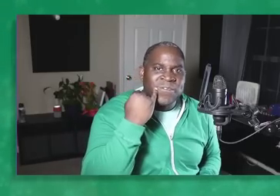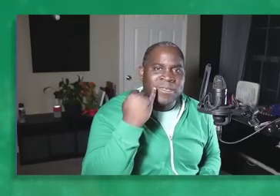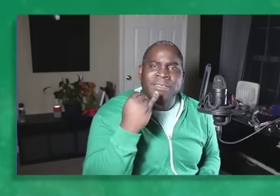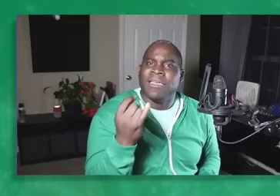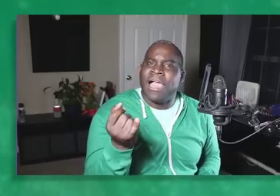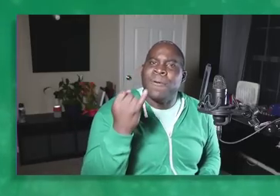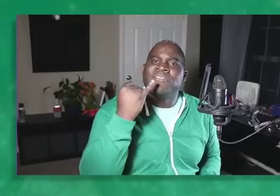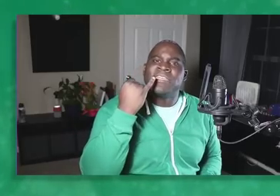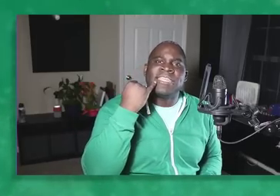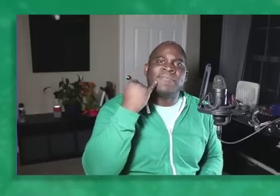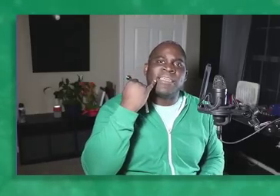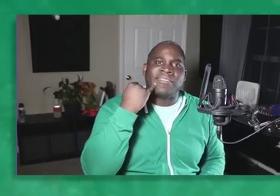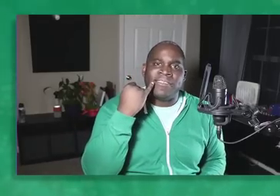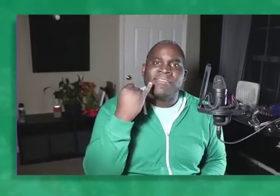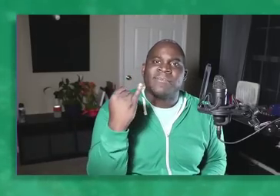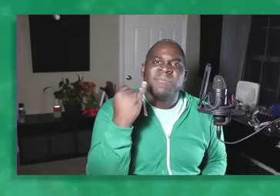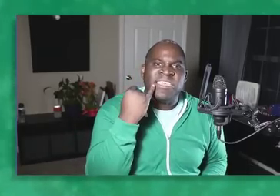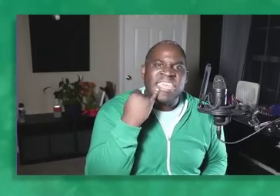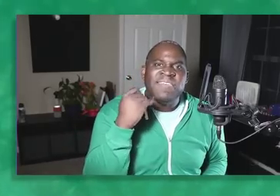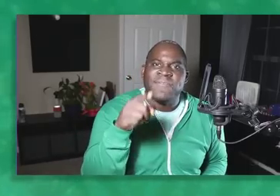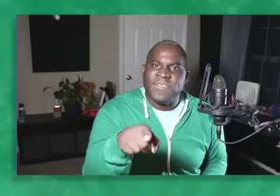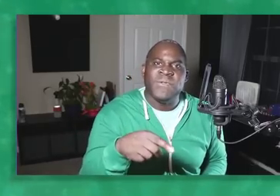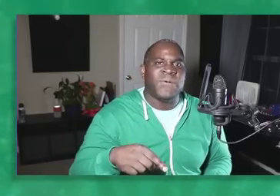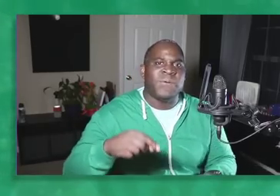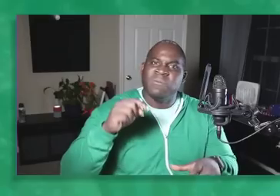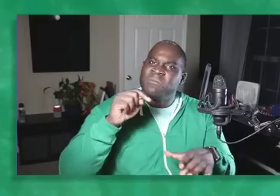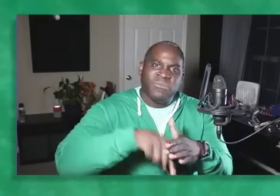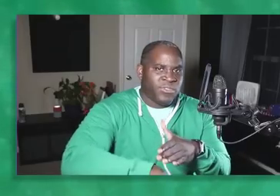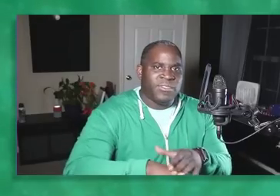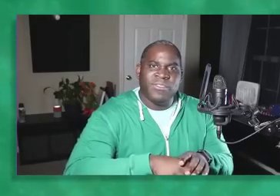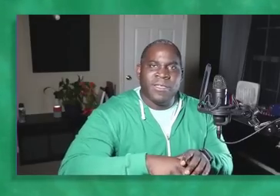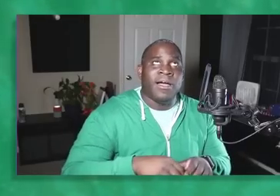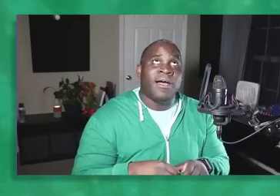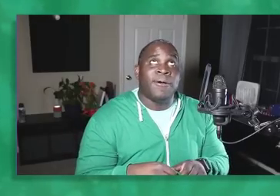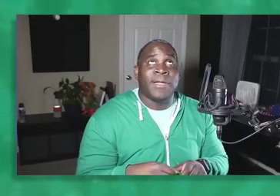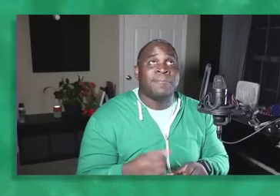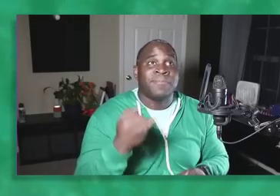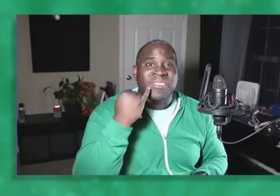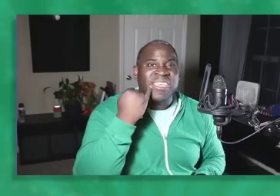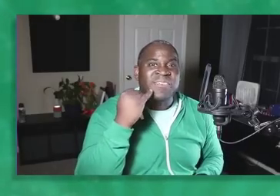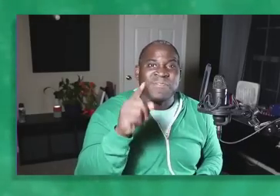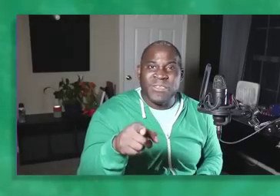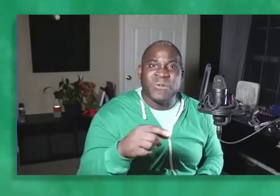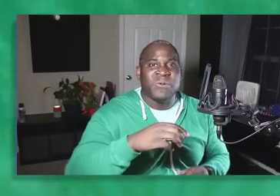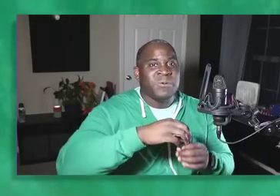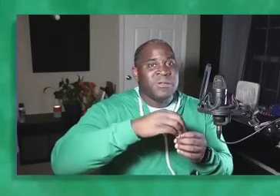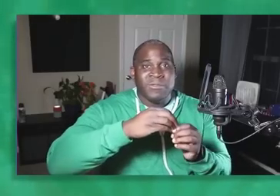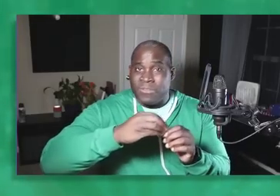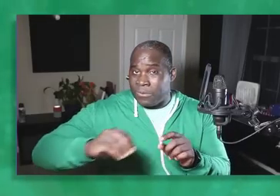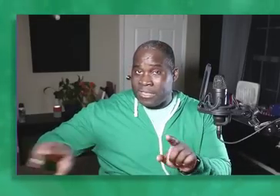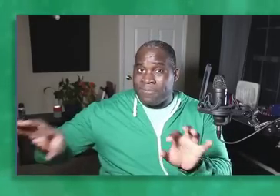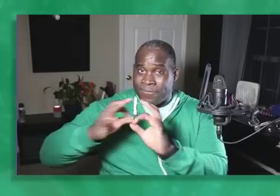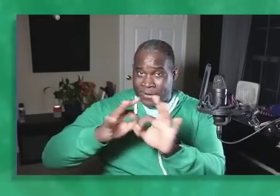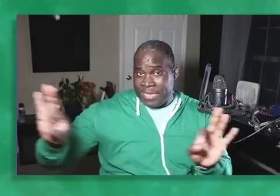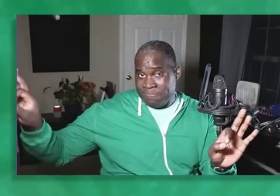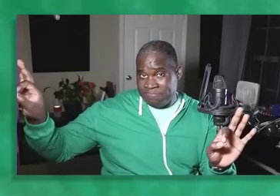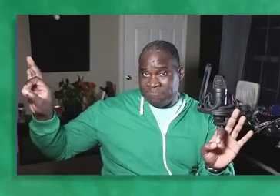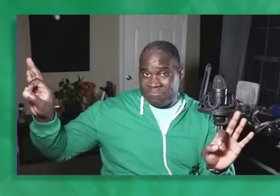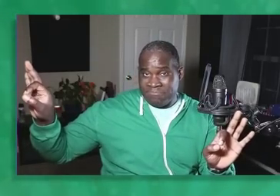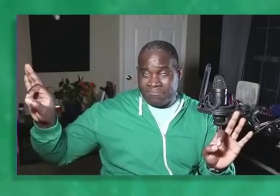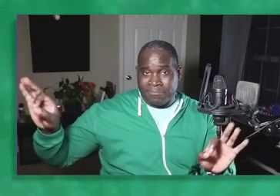If I would sign if like this, if you, all right, if you don't let him